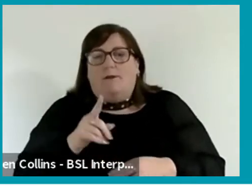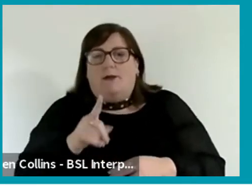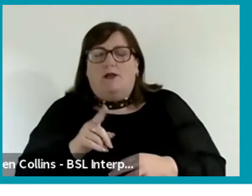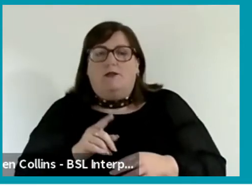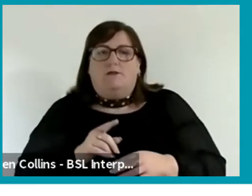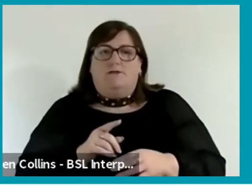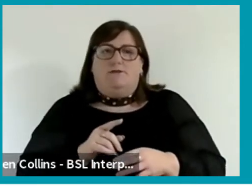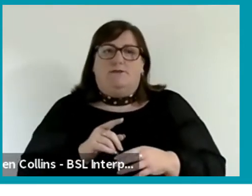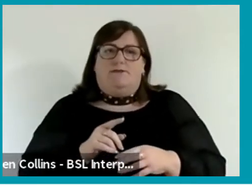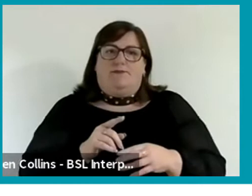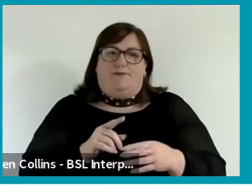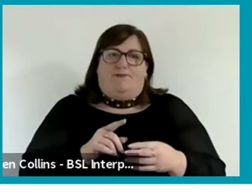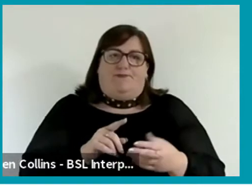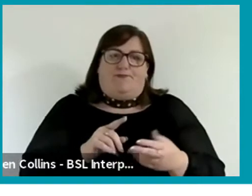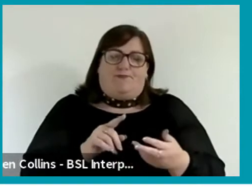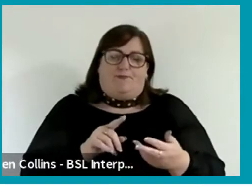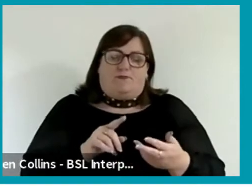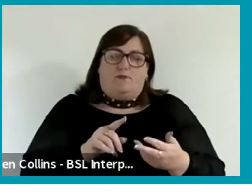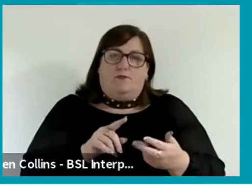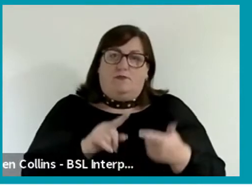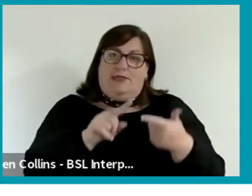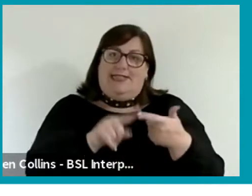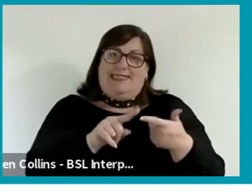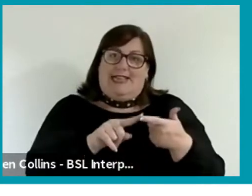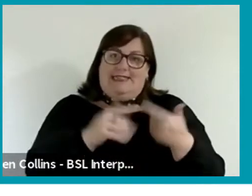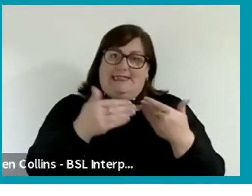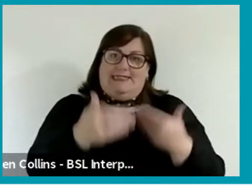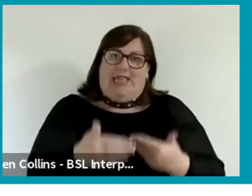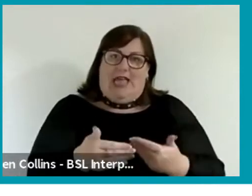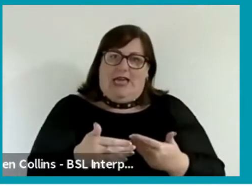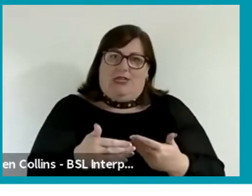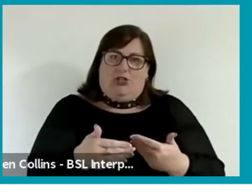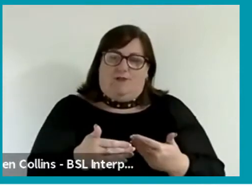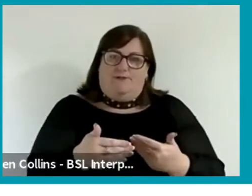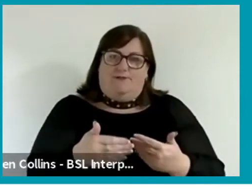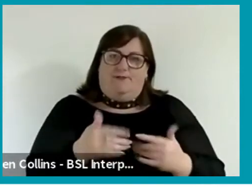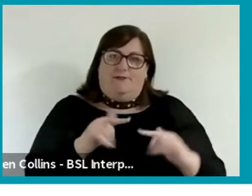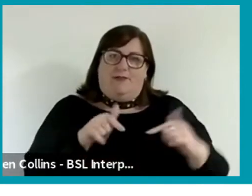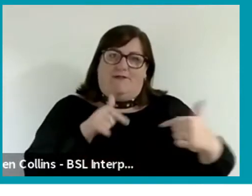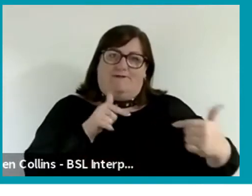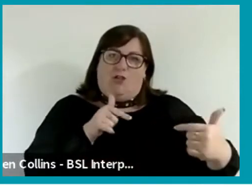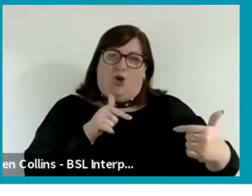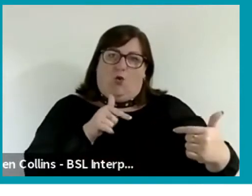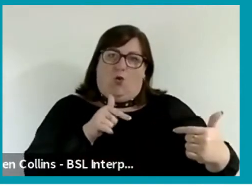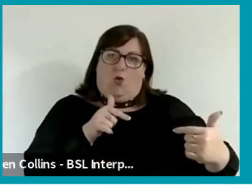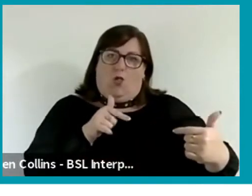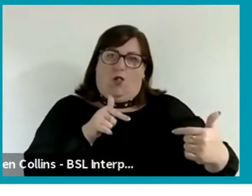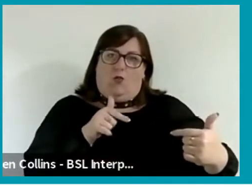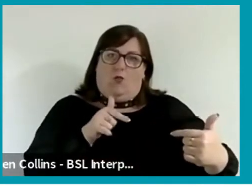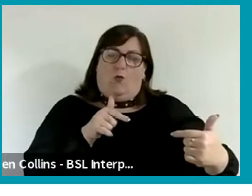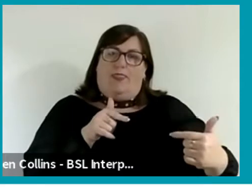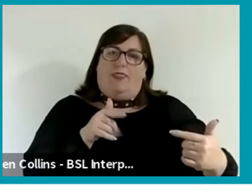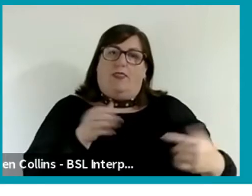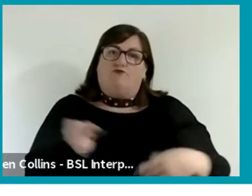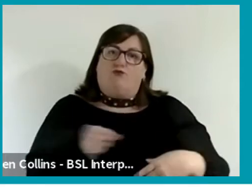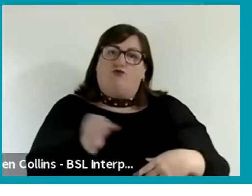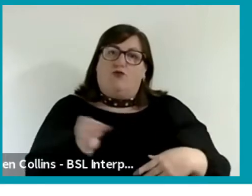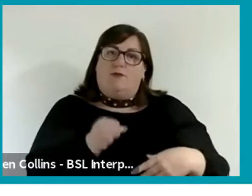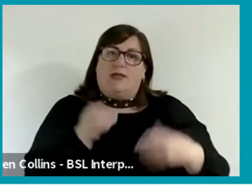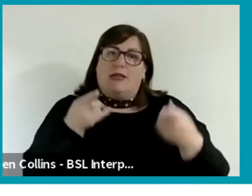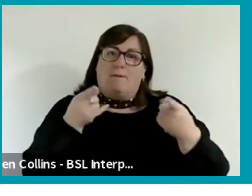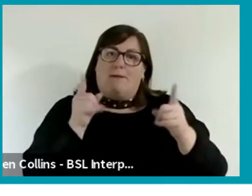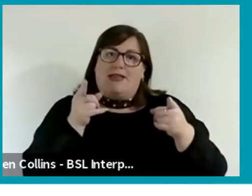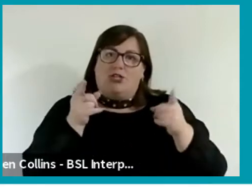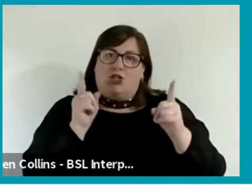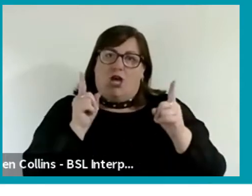is usually video call with a hiring manager. So first would be meeting the recruiter, so we can tell you more about